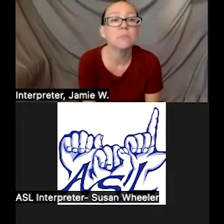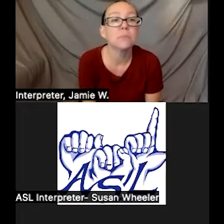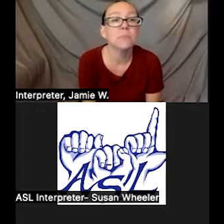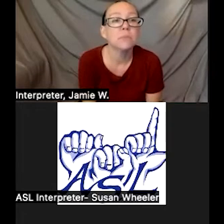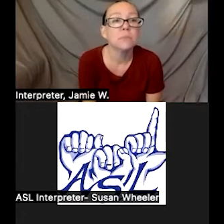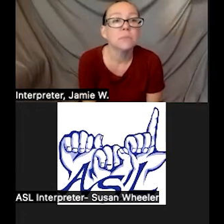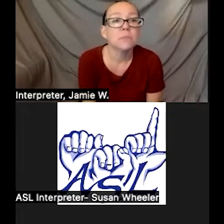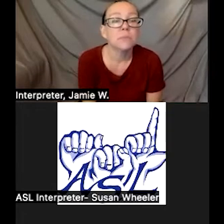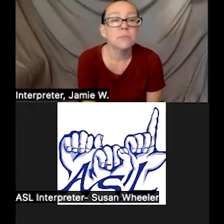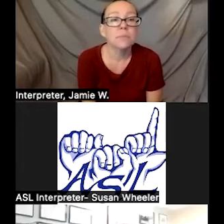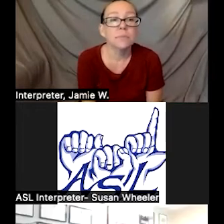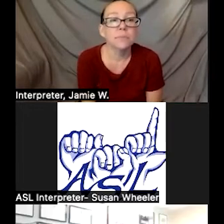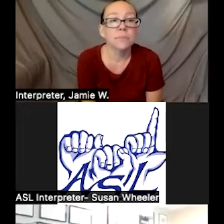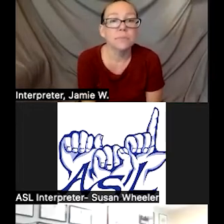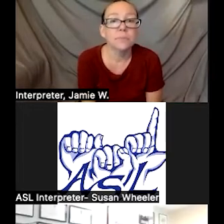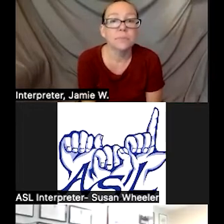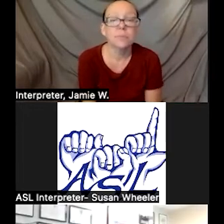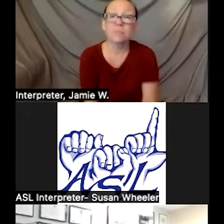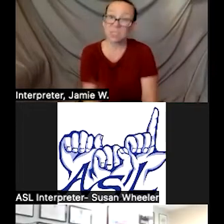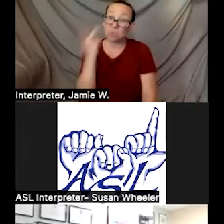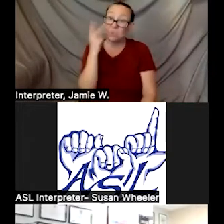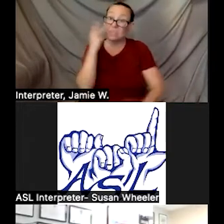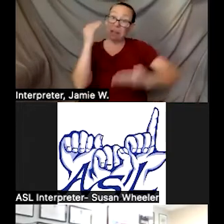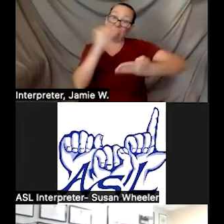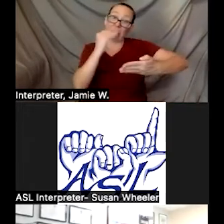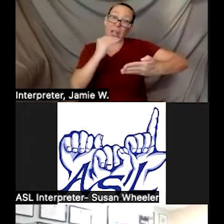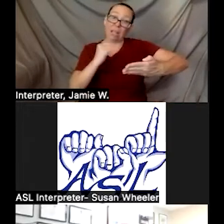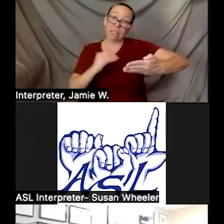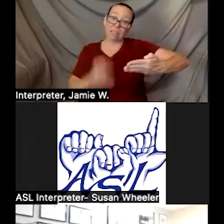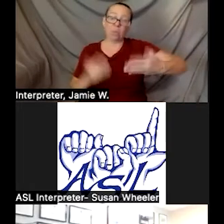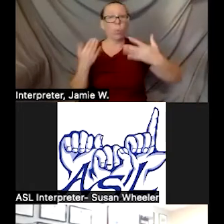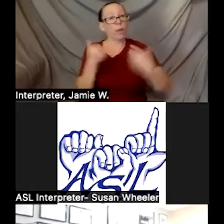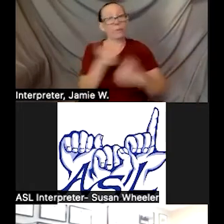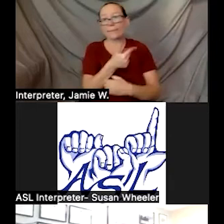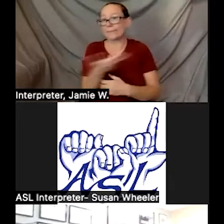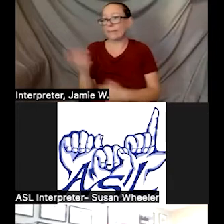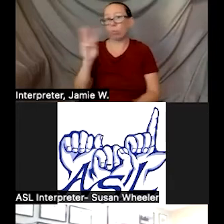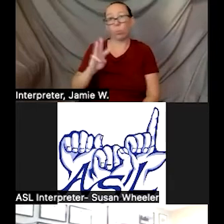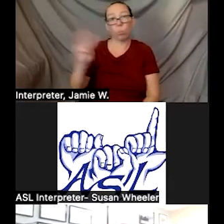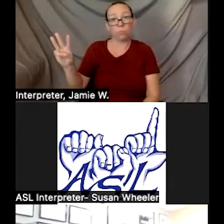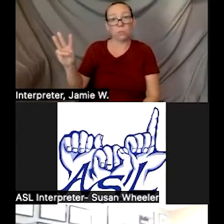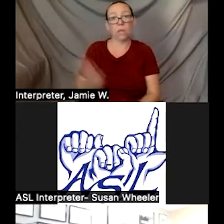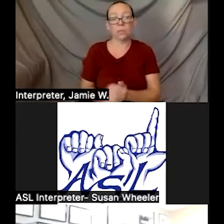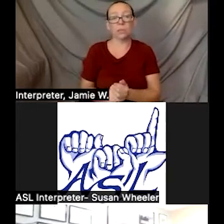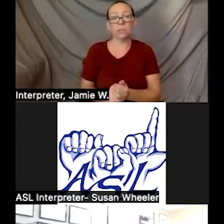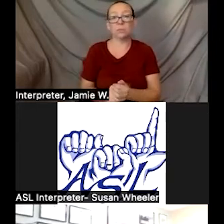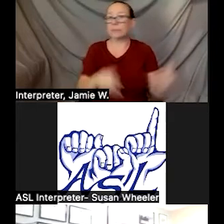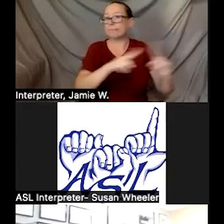And you can see it follows the same format. We have a large number of websites for the various types